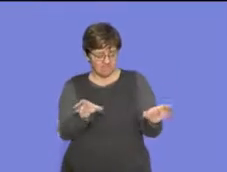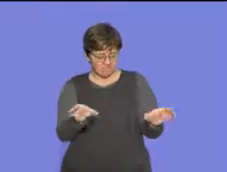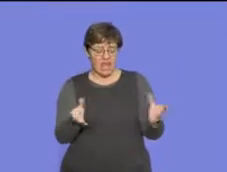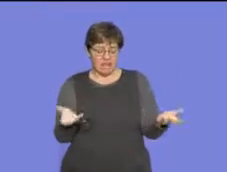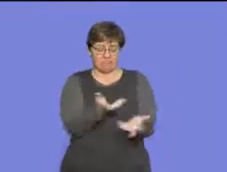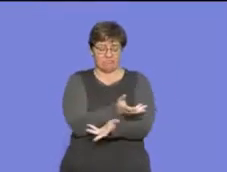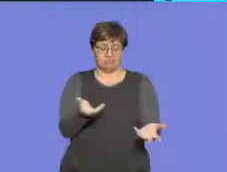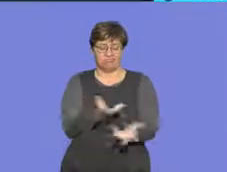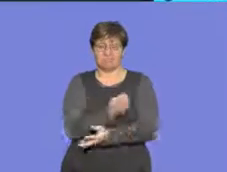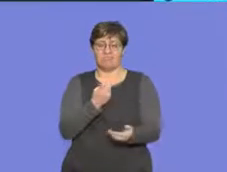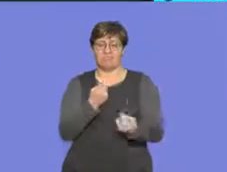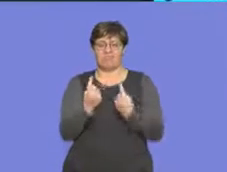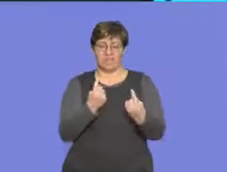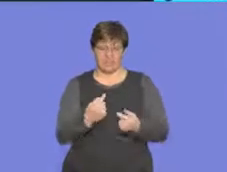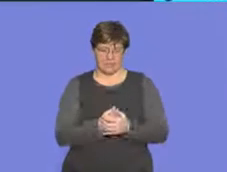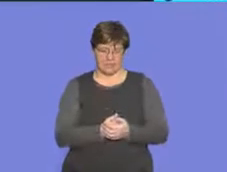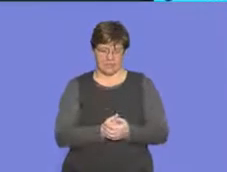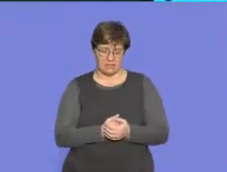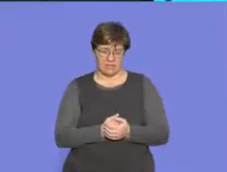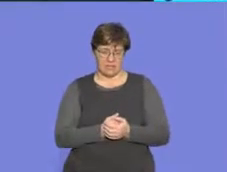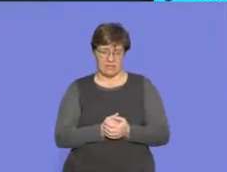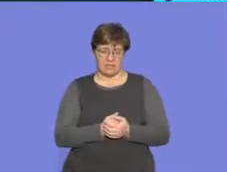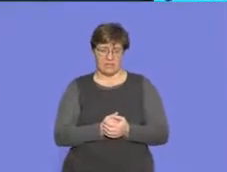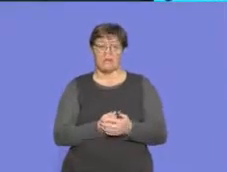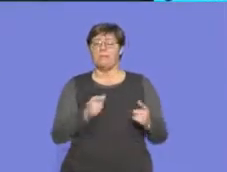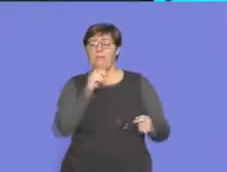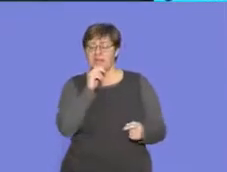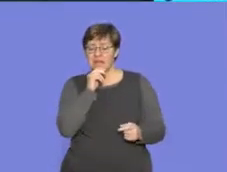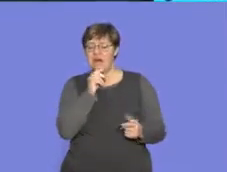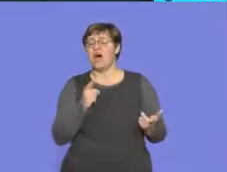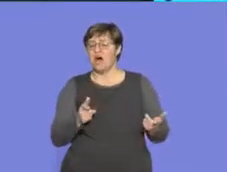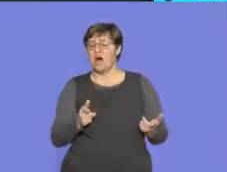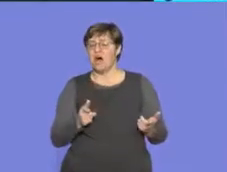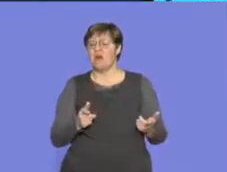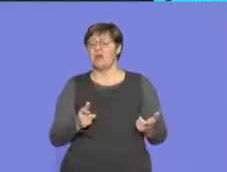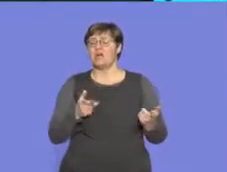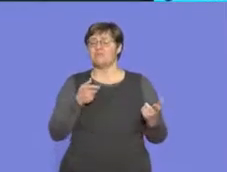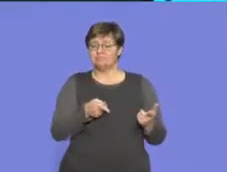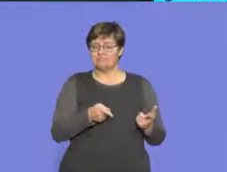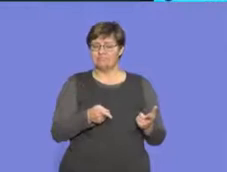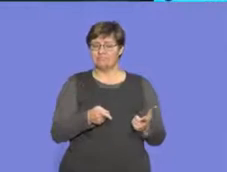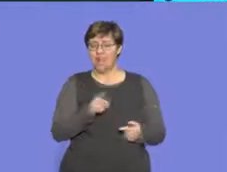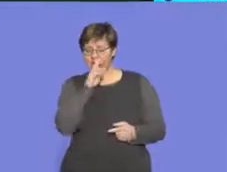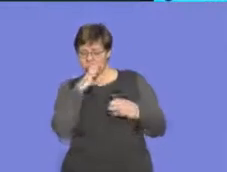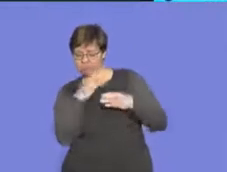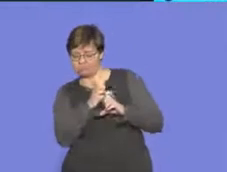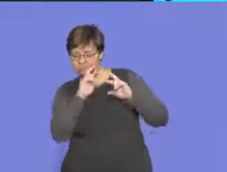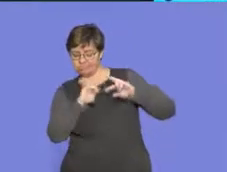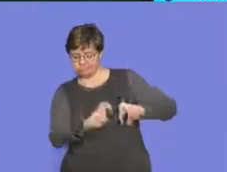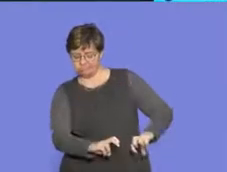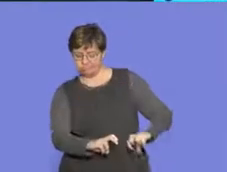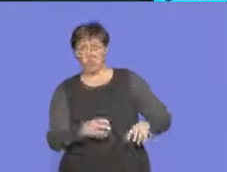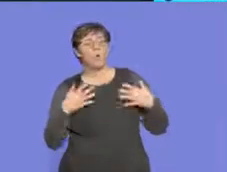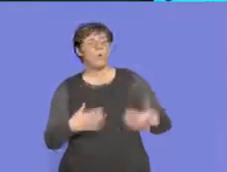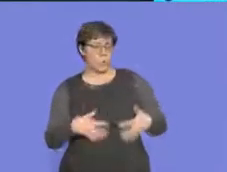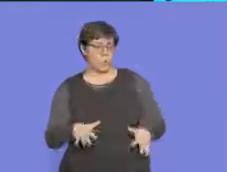non-living components and how they interact with each other as well as the environment. And that's a field of study that's very significant